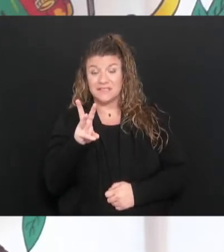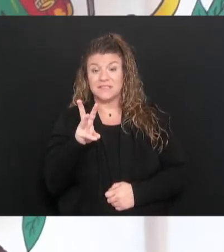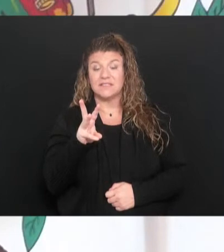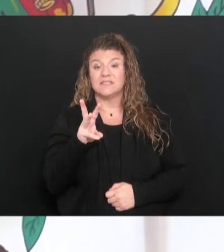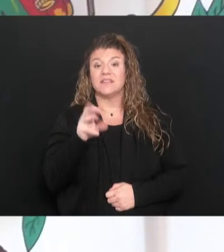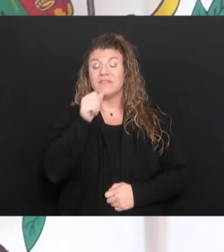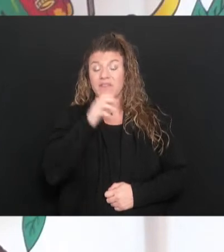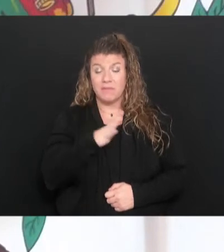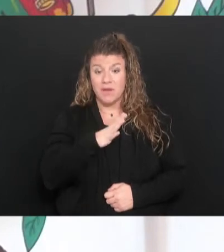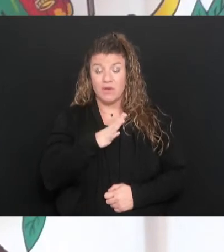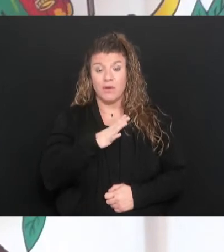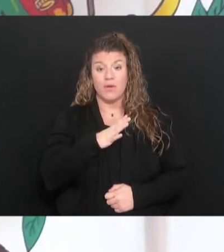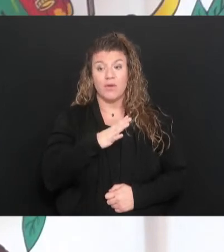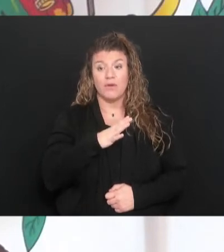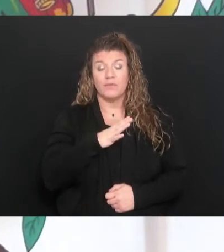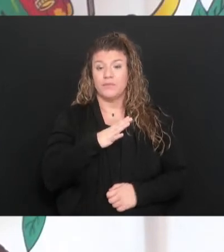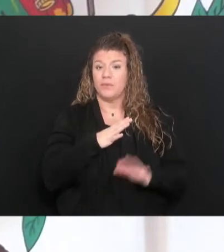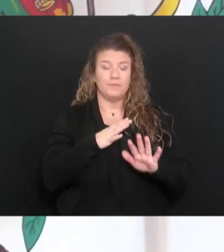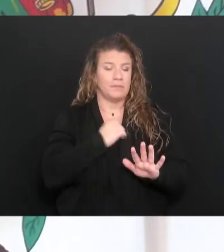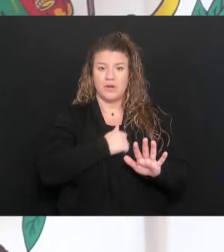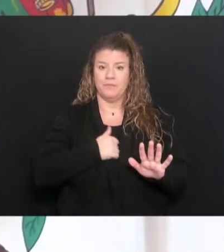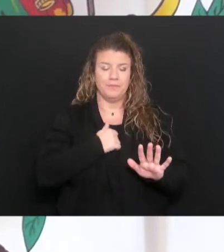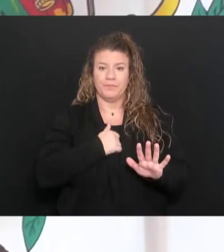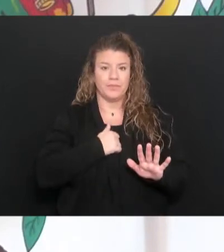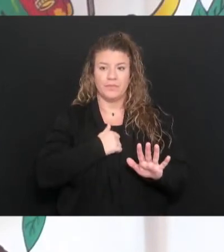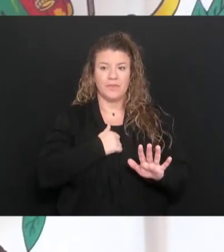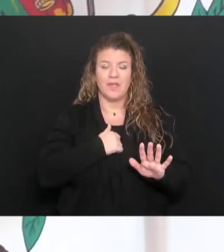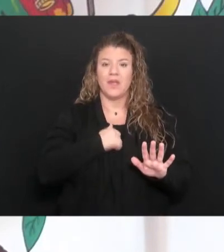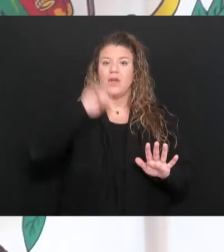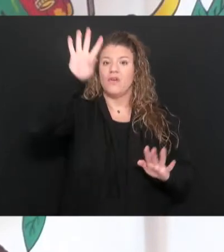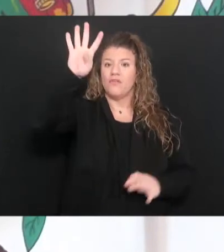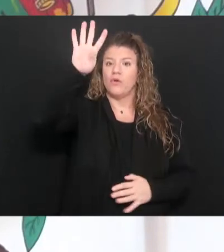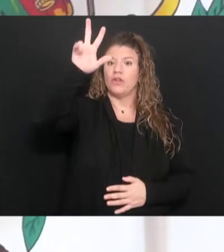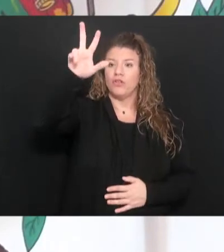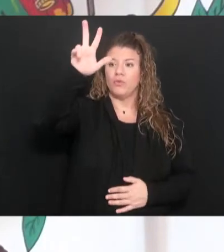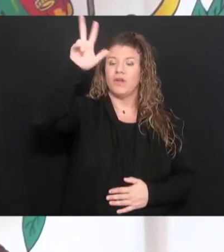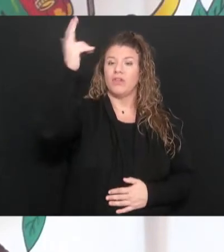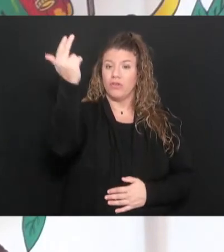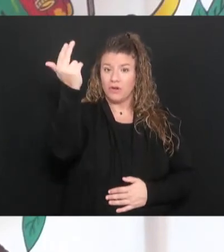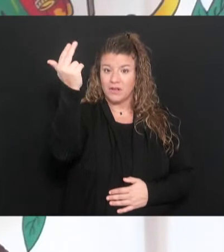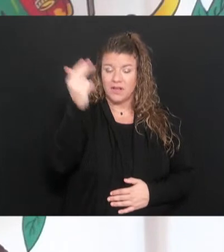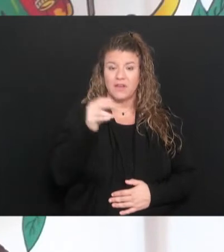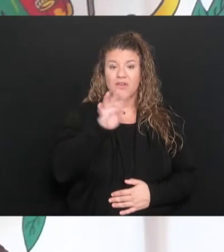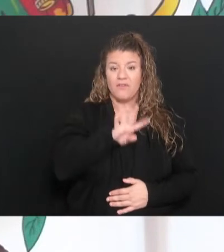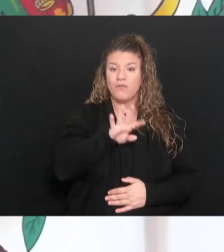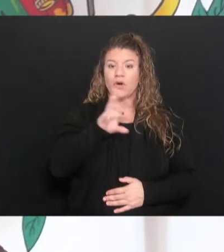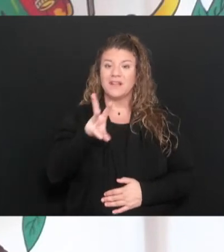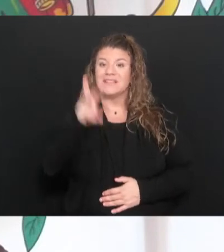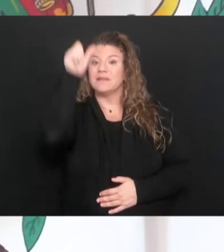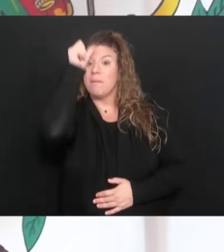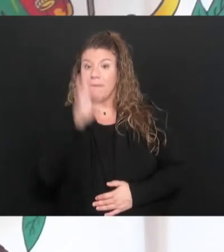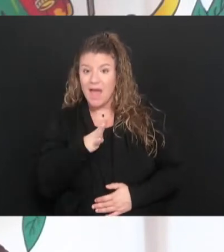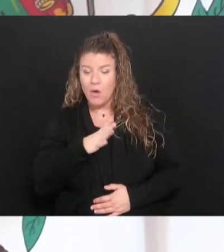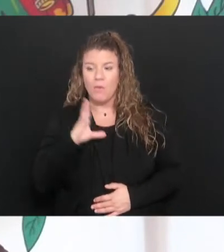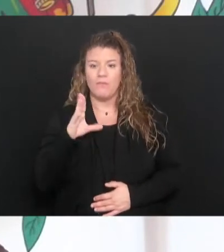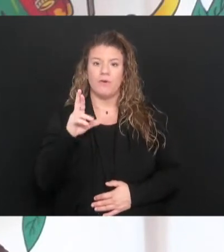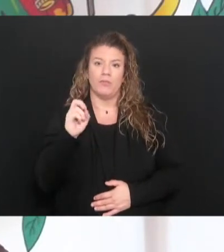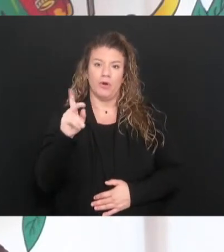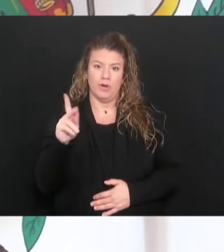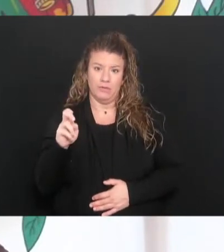46-year-old female. The 4,313th death is a 46-year-old male from Brooke